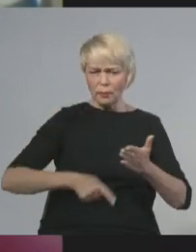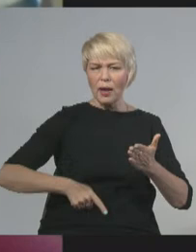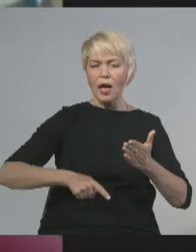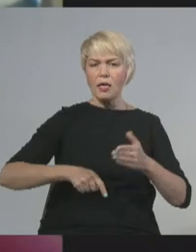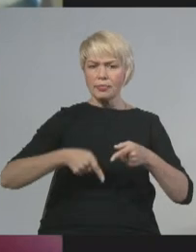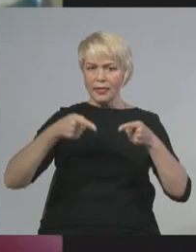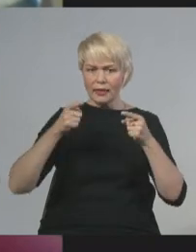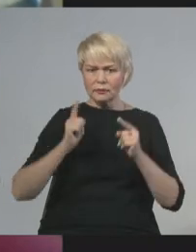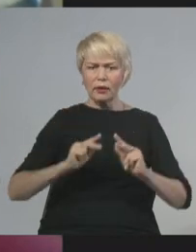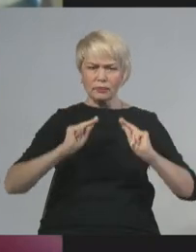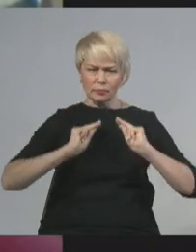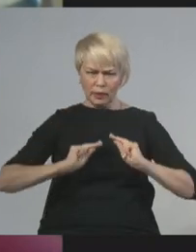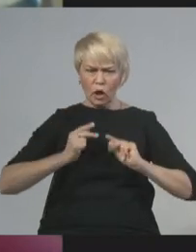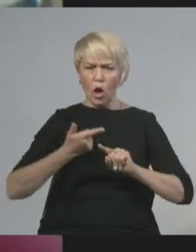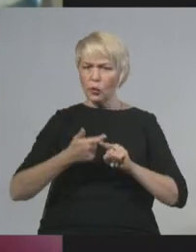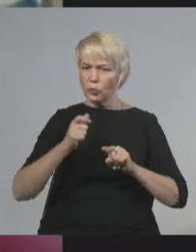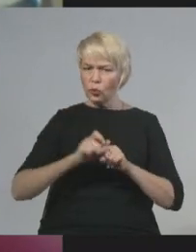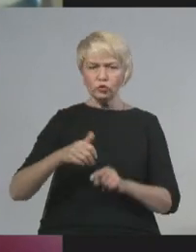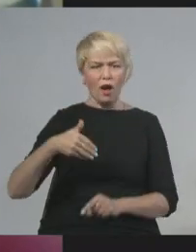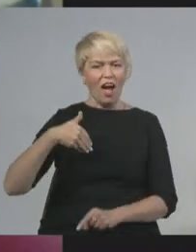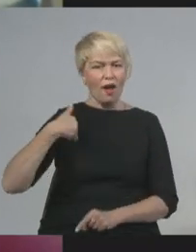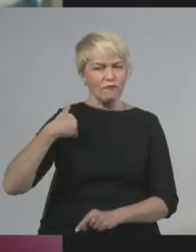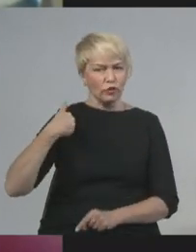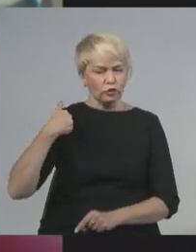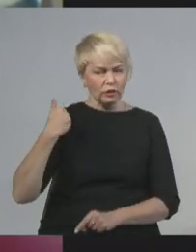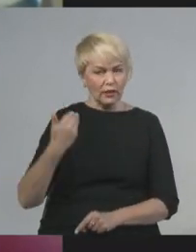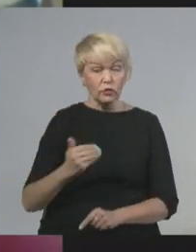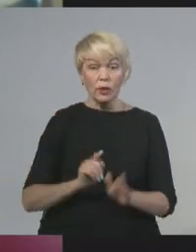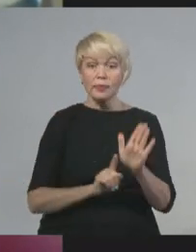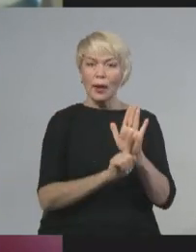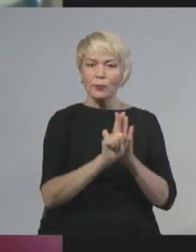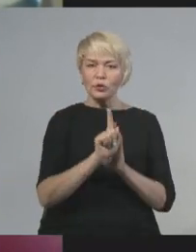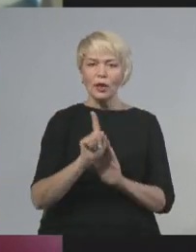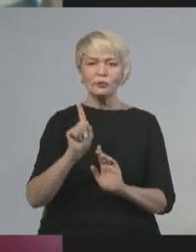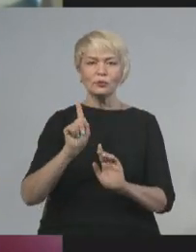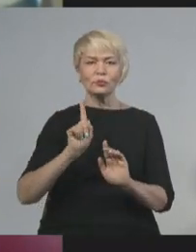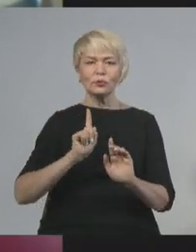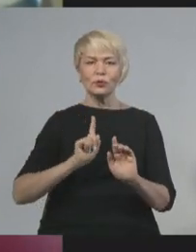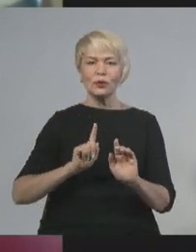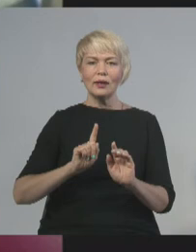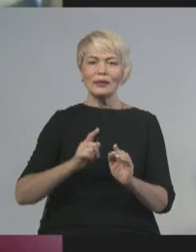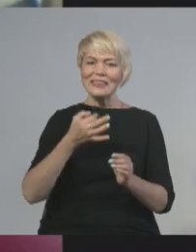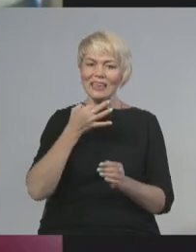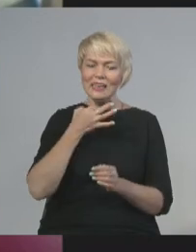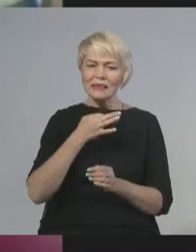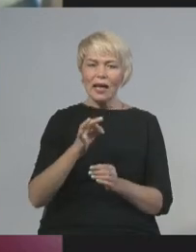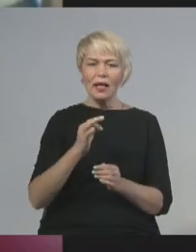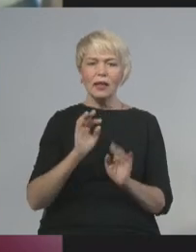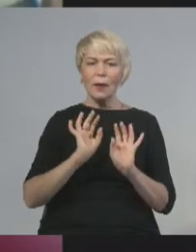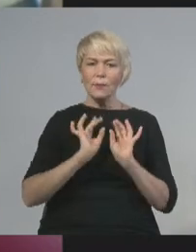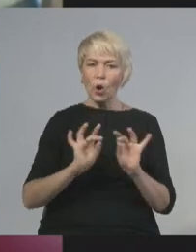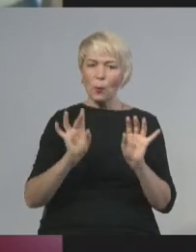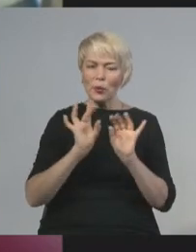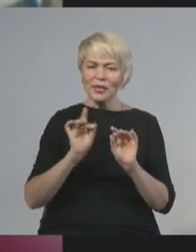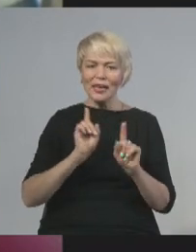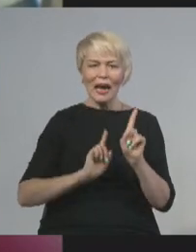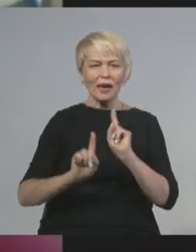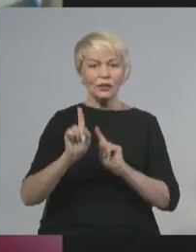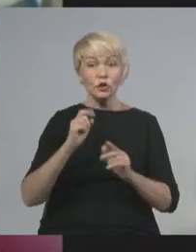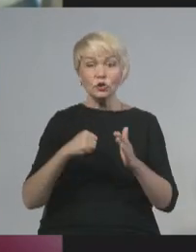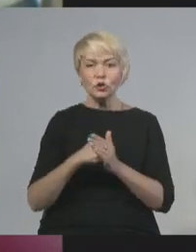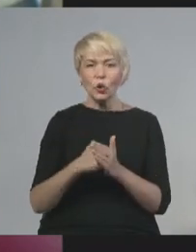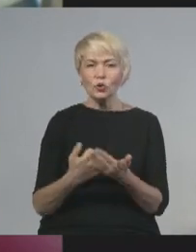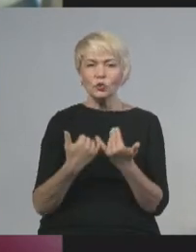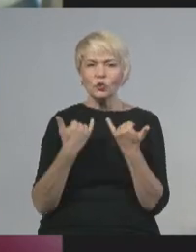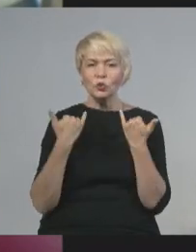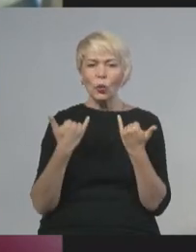beginning um i must say um as i said till today they do believe